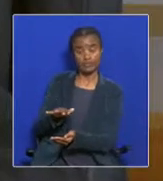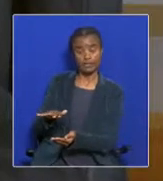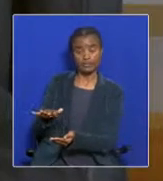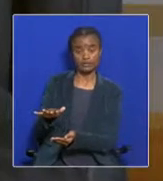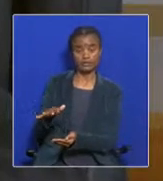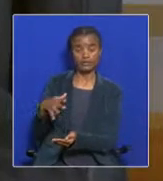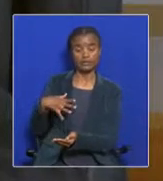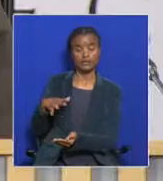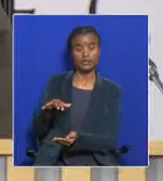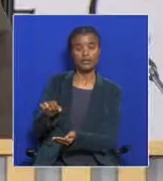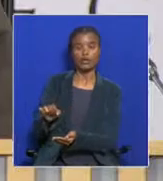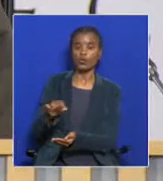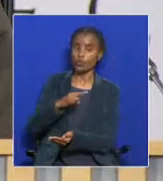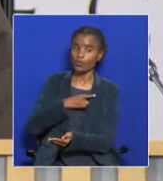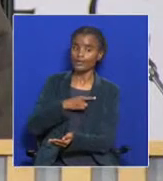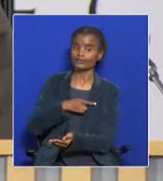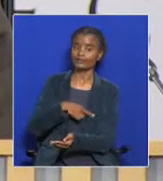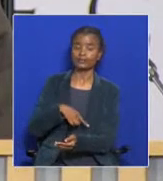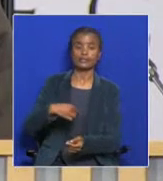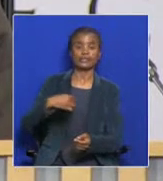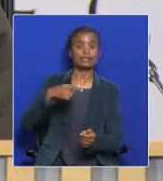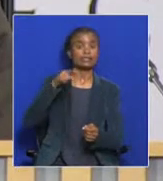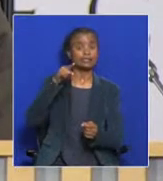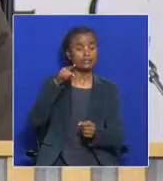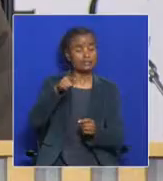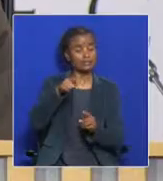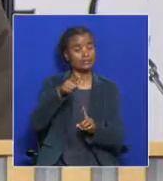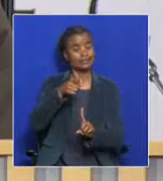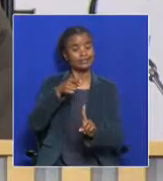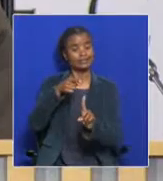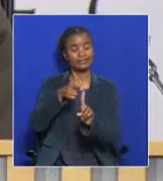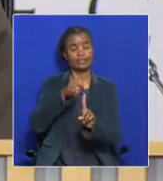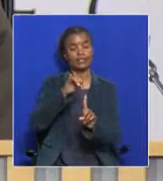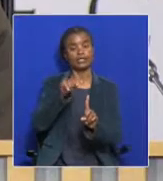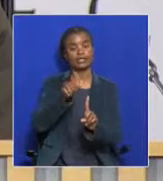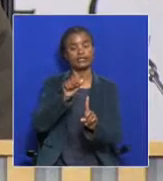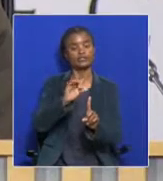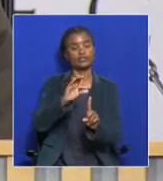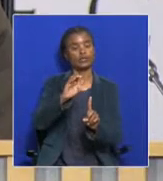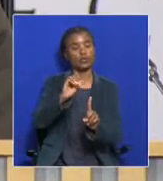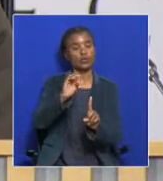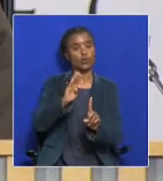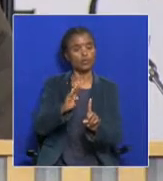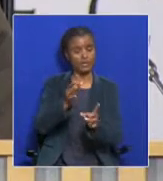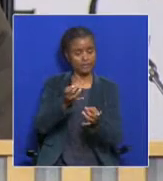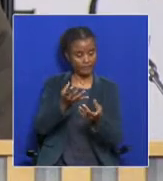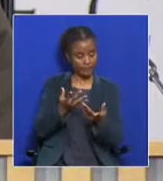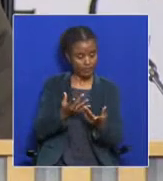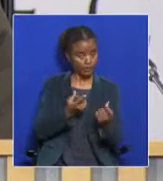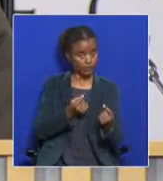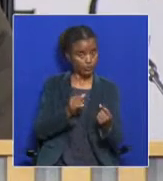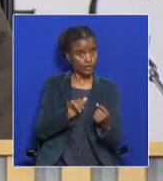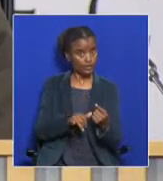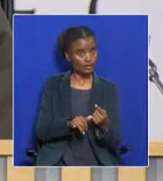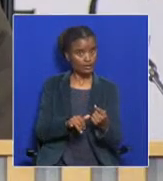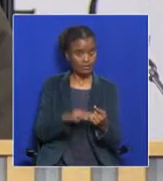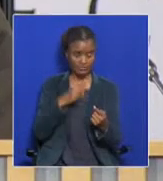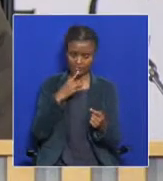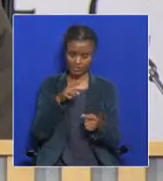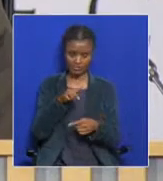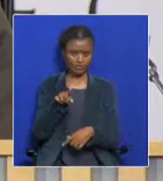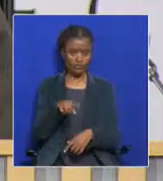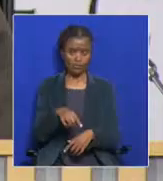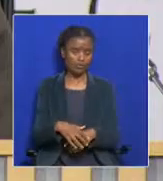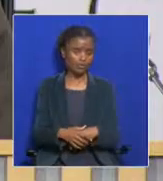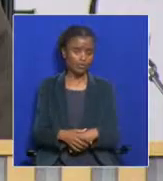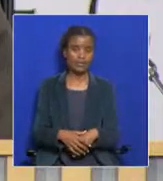Jacob. There would be nothing wrong with him saying that. I think a correct way to say it, and this